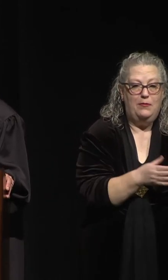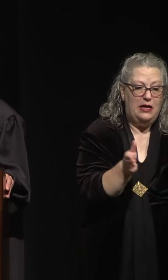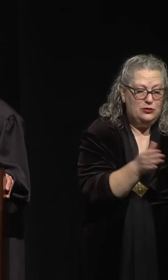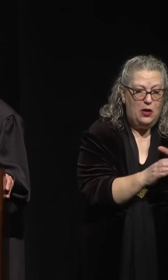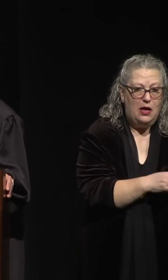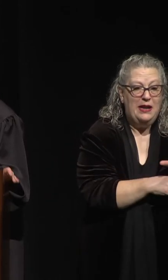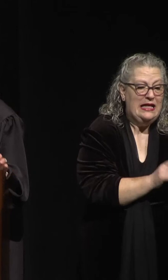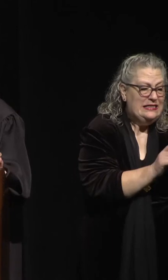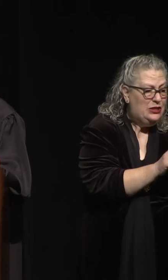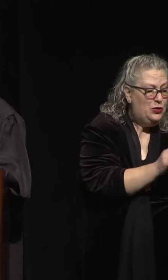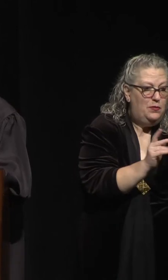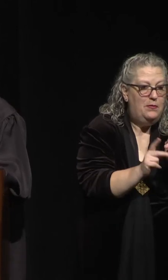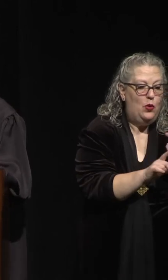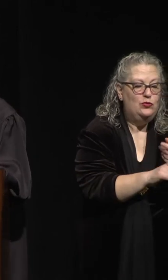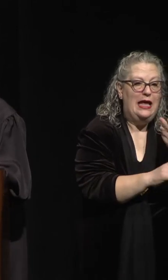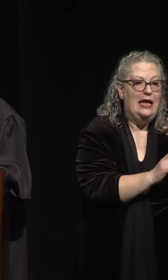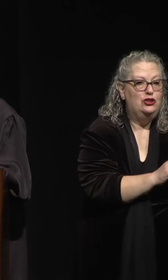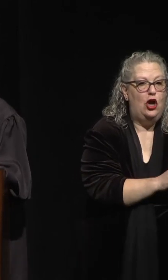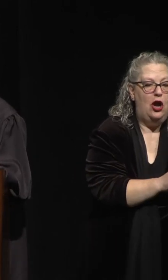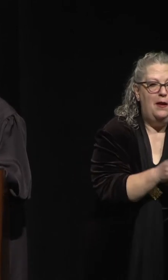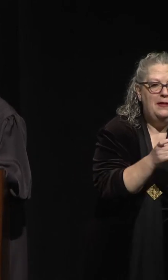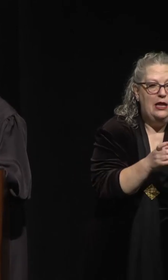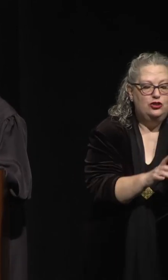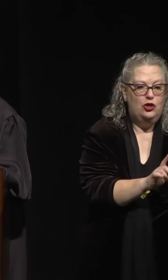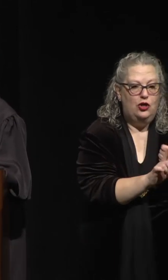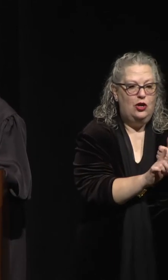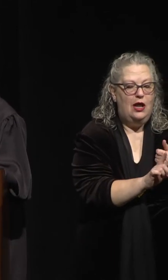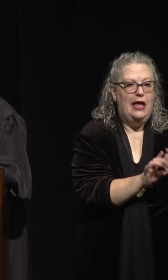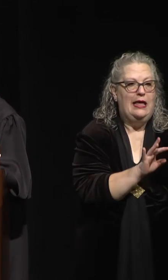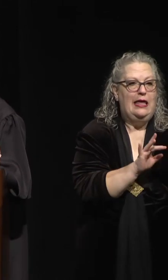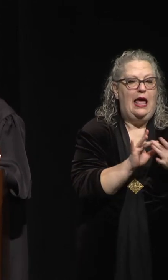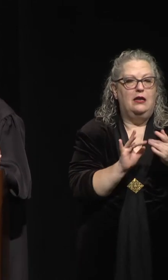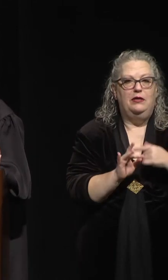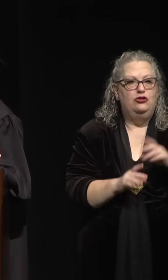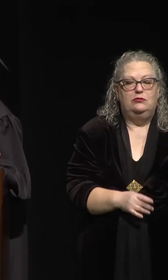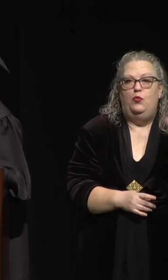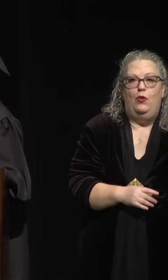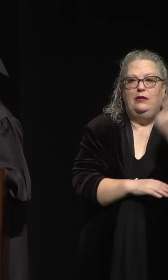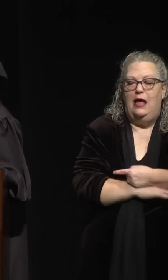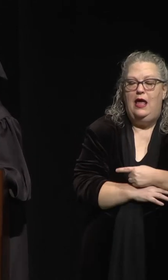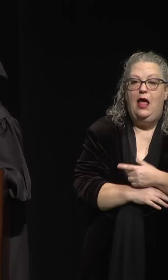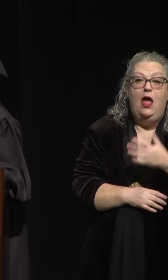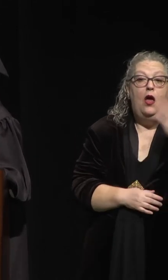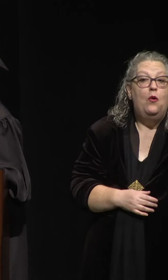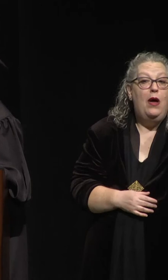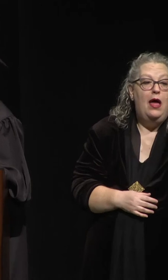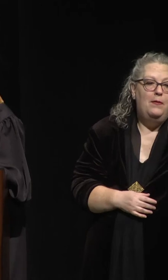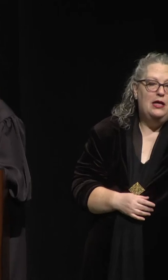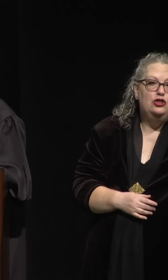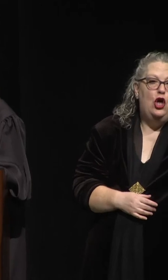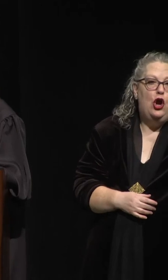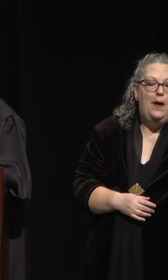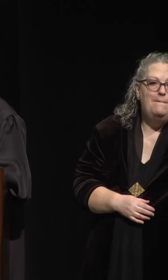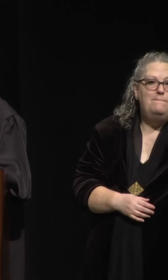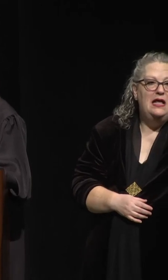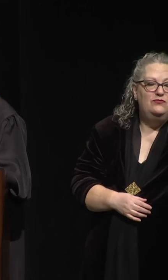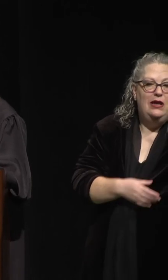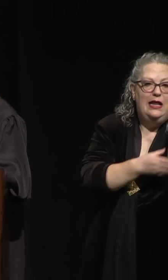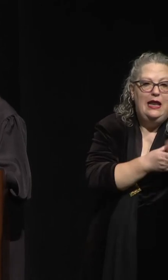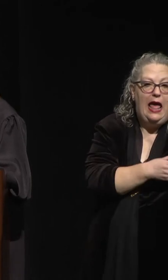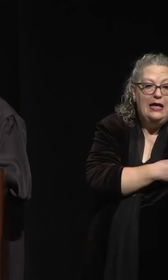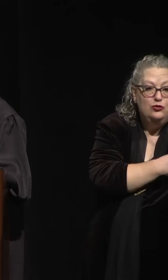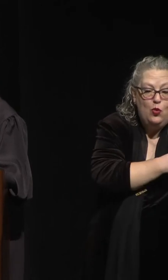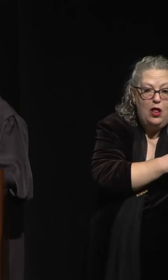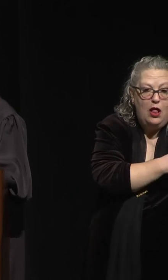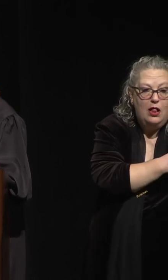of 62 people whose human resources manager contacted me out of the blue on a recommendation from her best friend in high